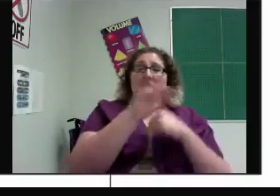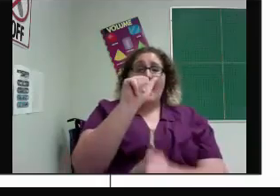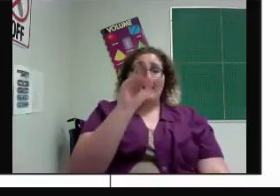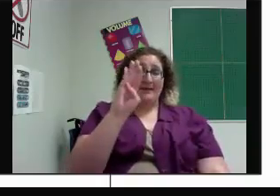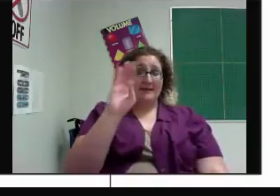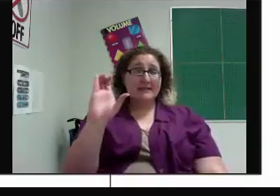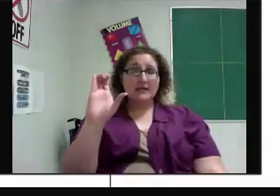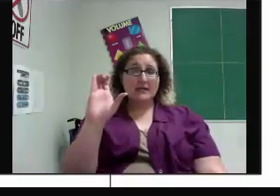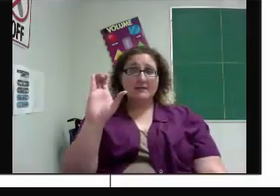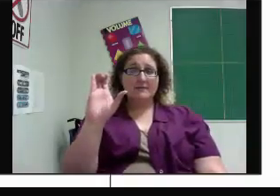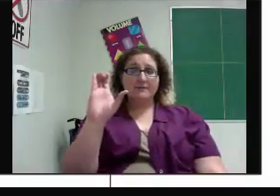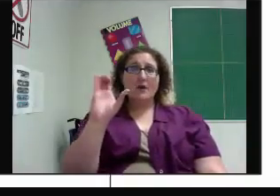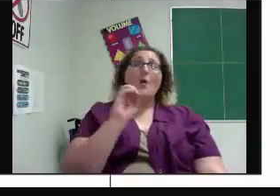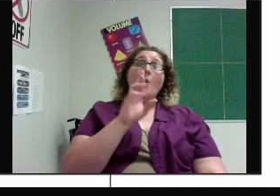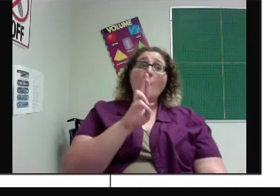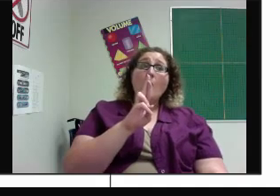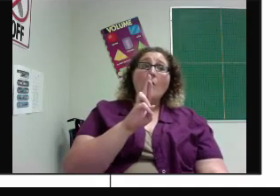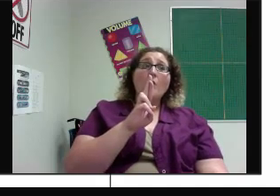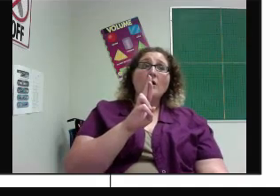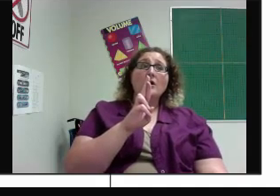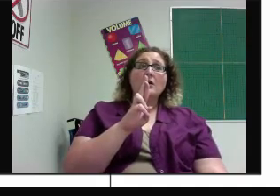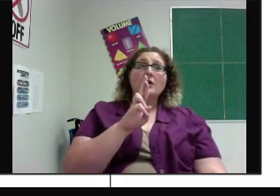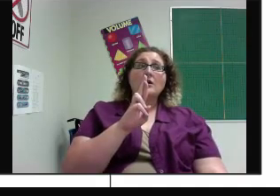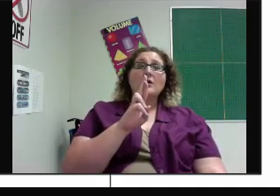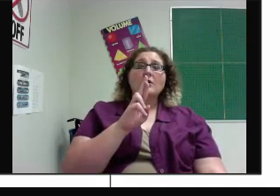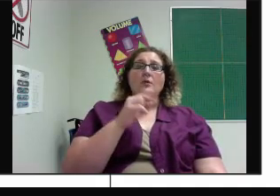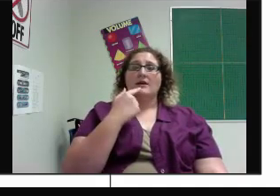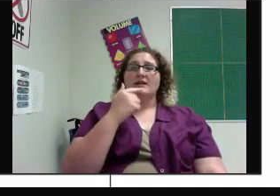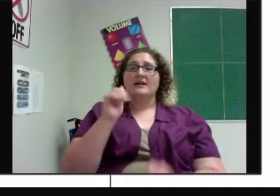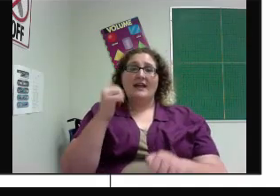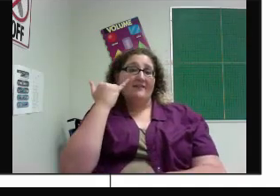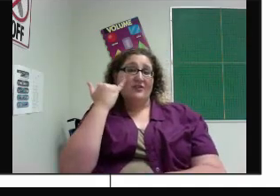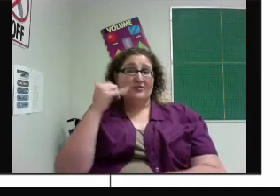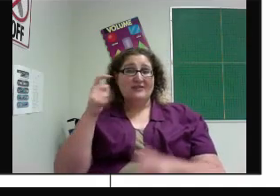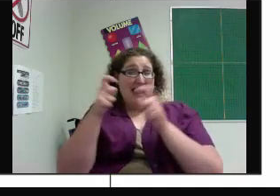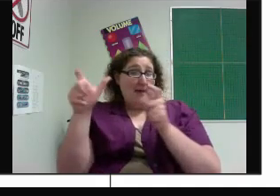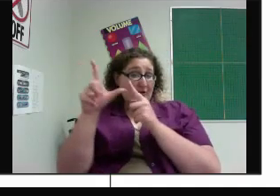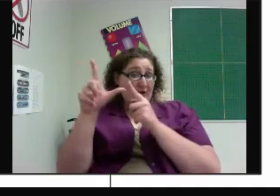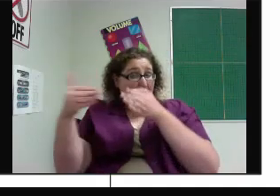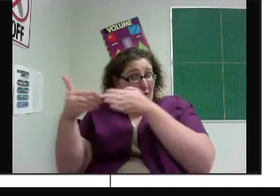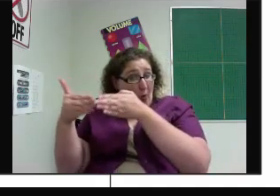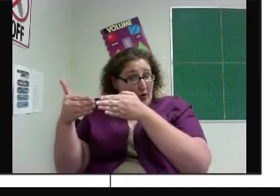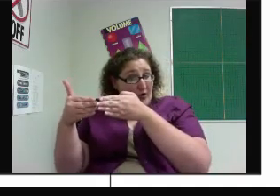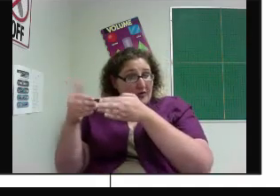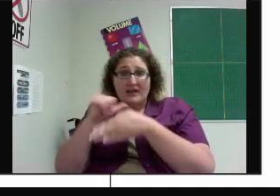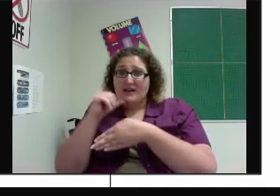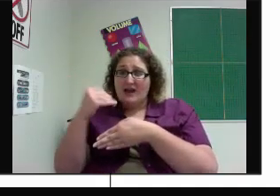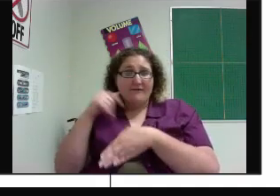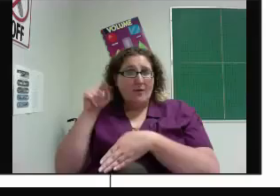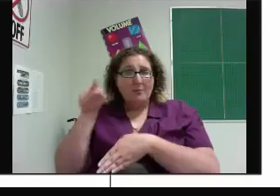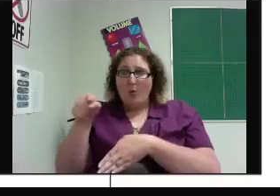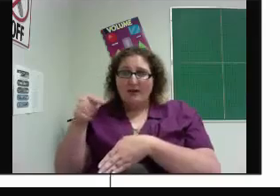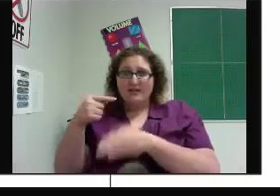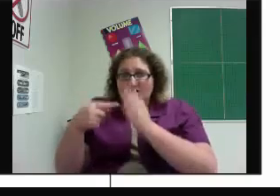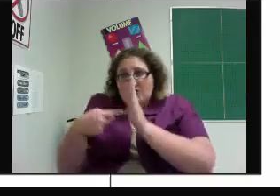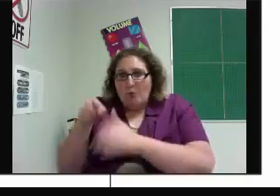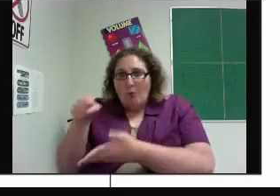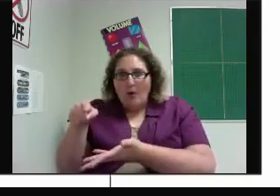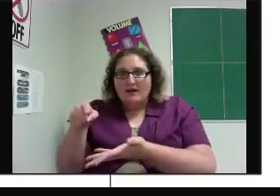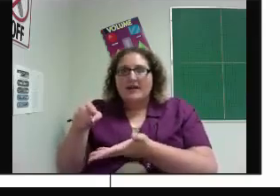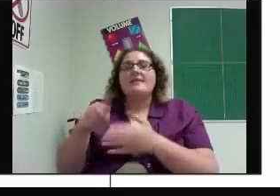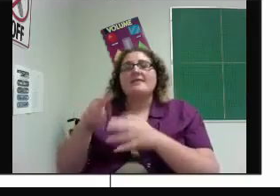ABC. Or if there is a capital letter in the corner that doesn't have a point by it to indicate that it's a